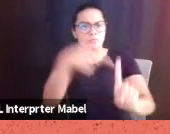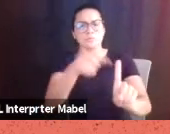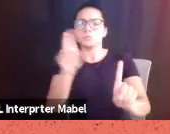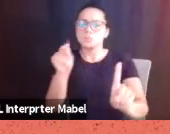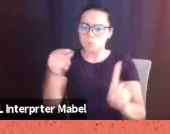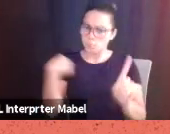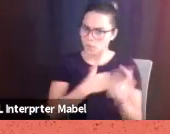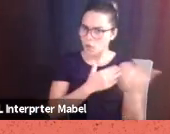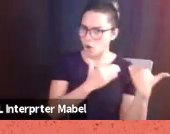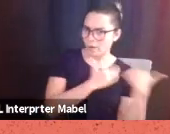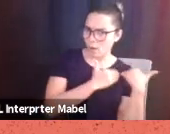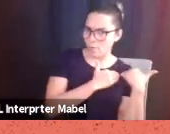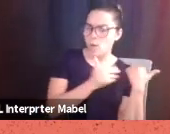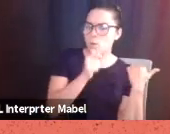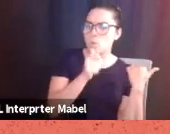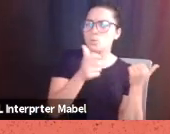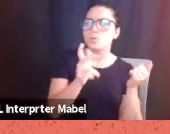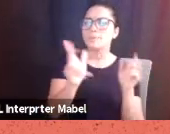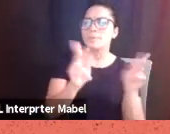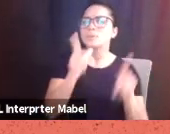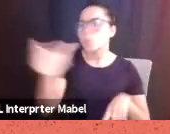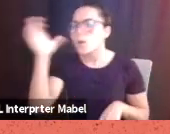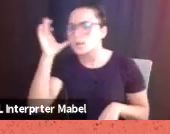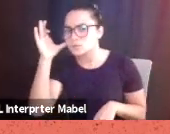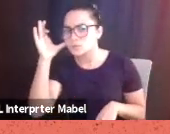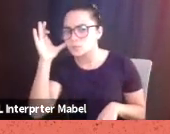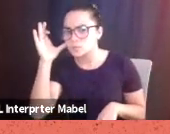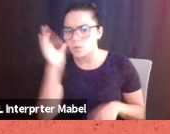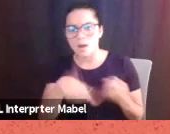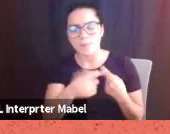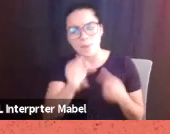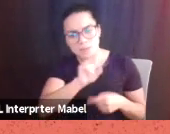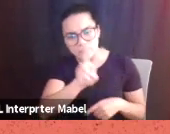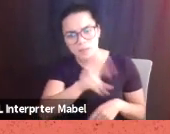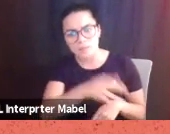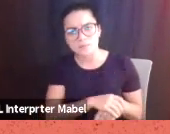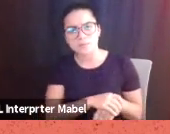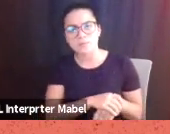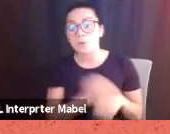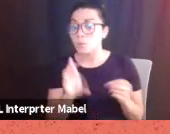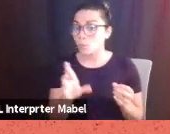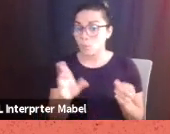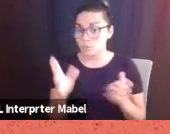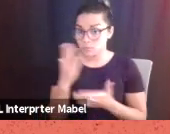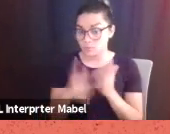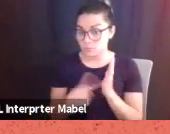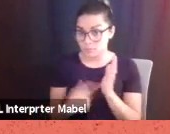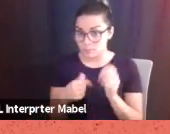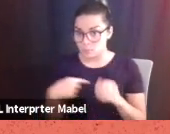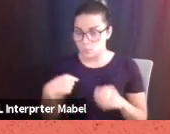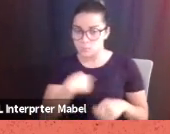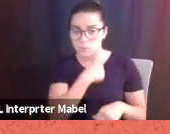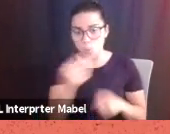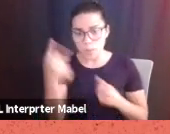accountable to those who are often left out of the conversation on sexual violence, or who are not even given consideration as victims, much less